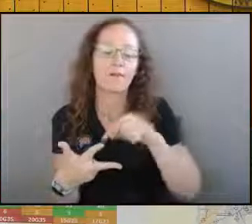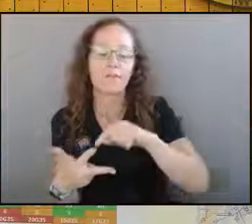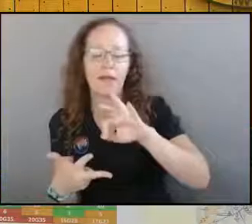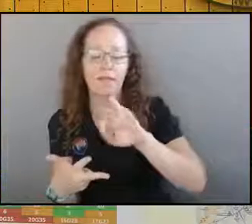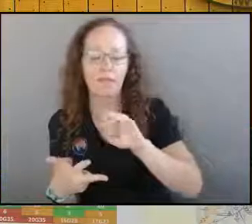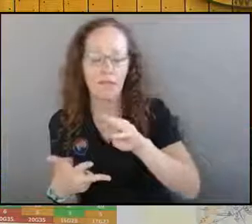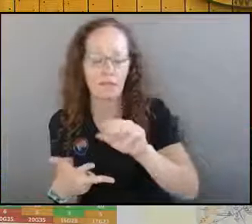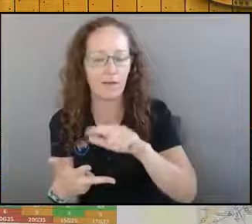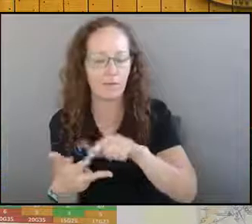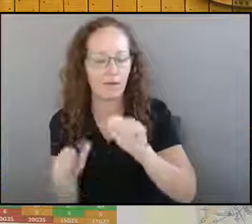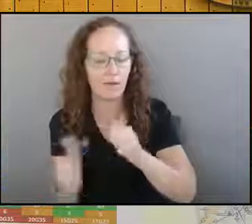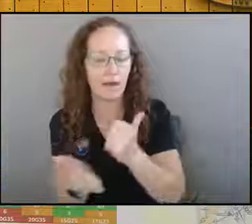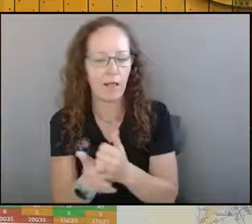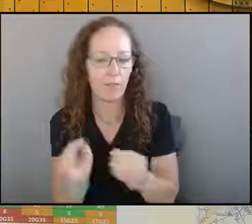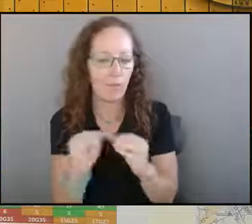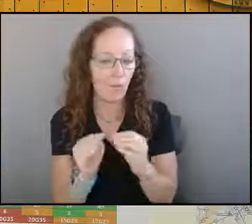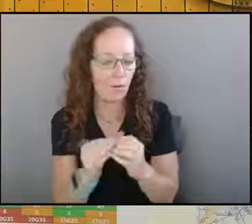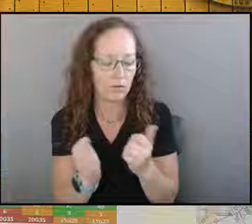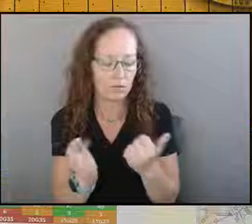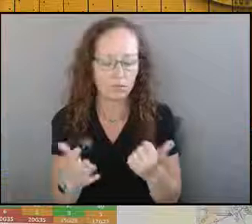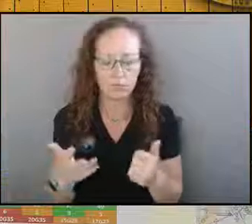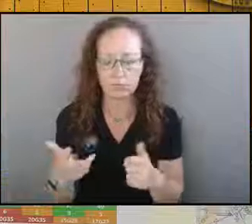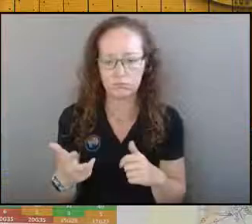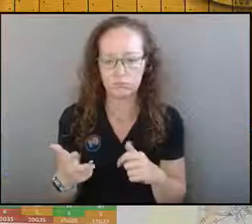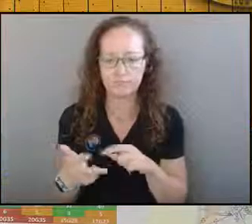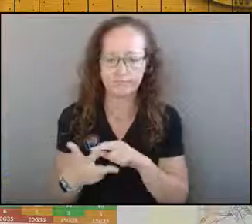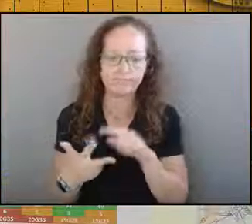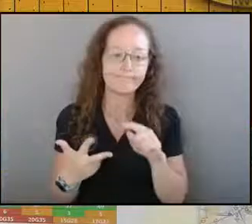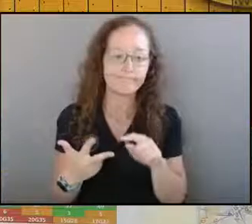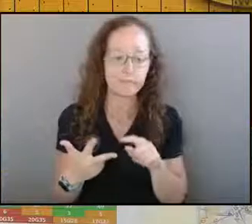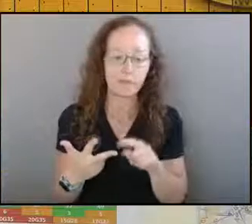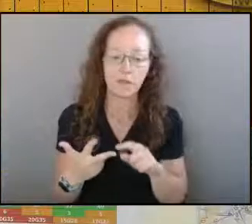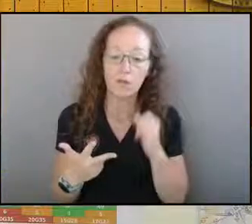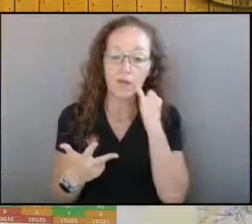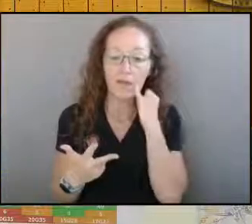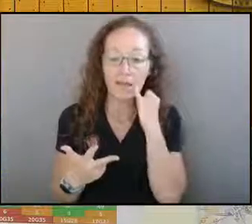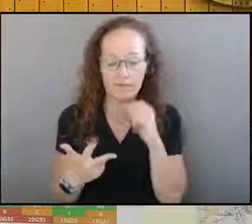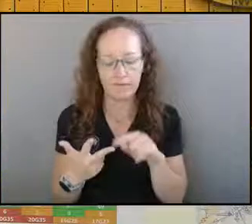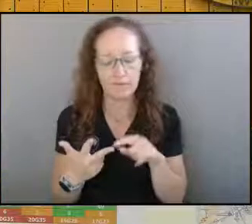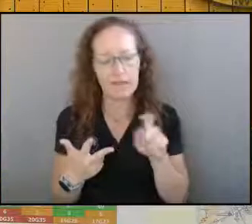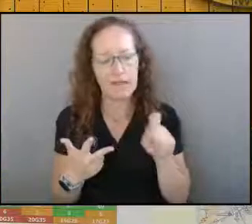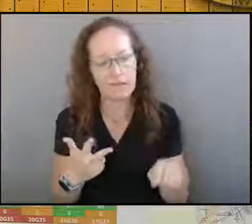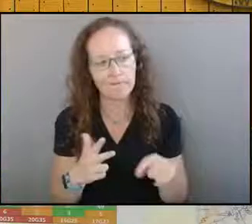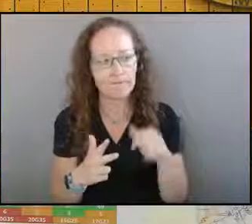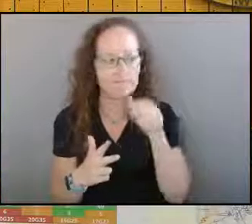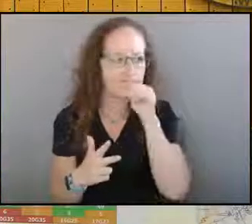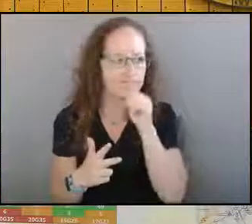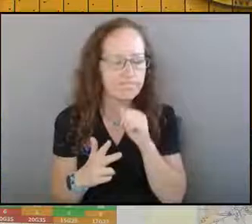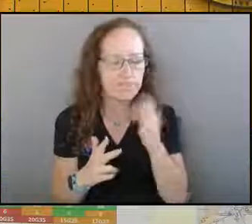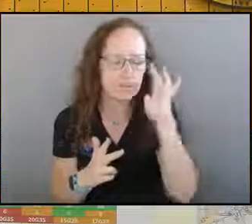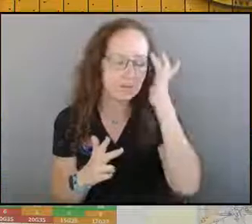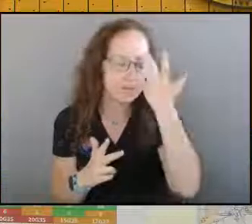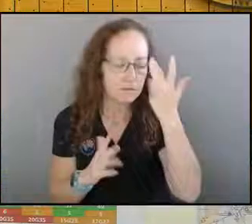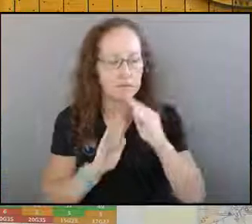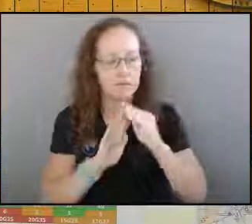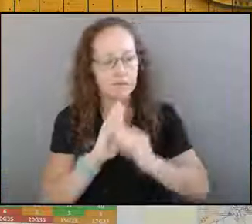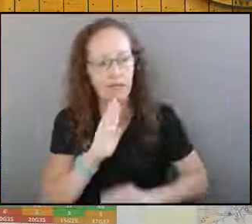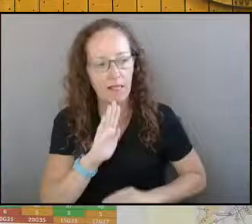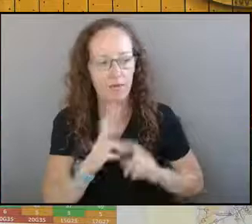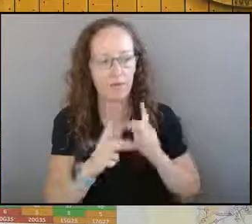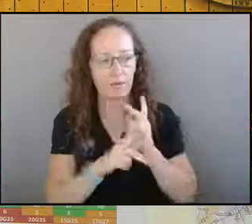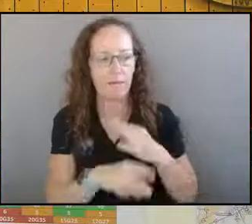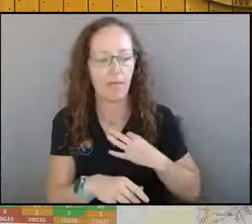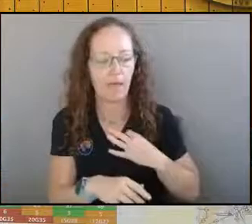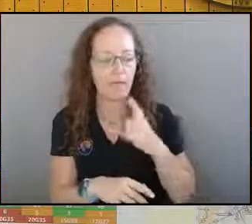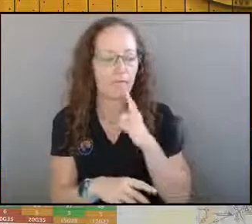it might be. But do not be discouraged by that loan. You need to complete that small business loan. It doesn't mean that you have a